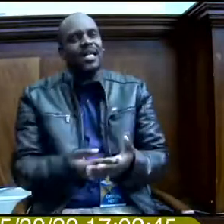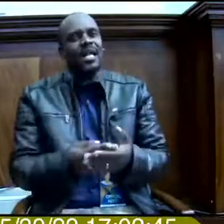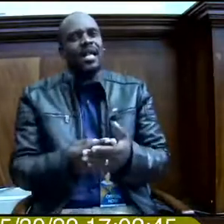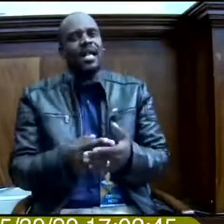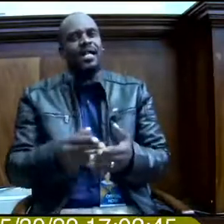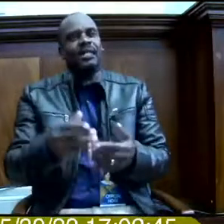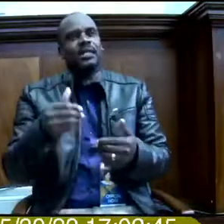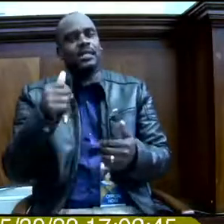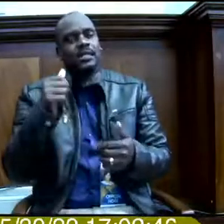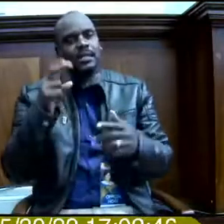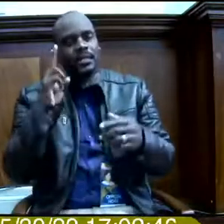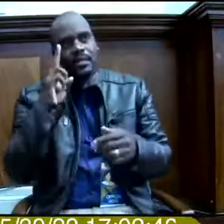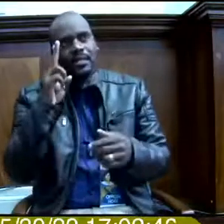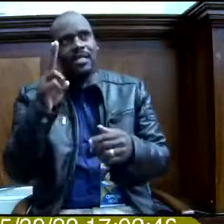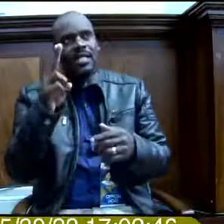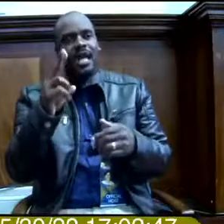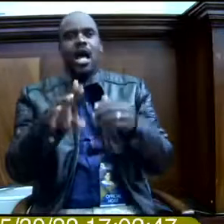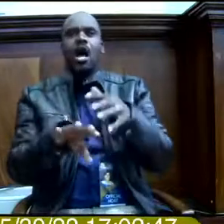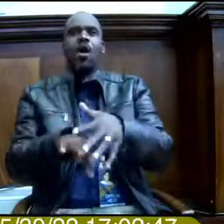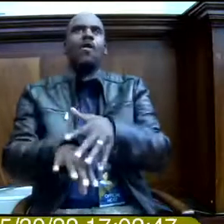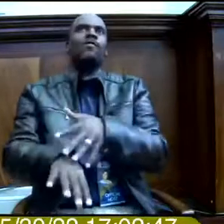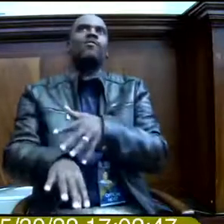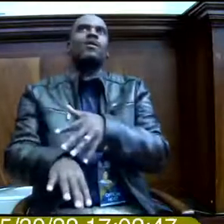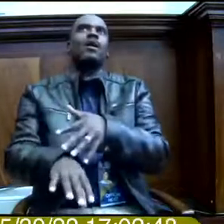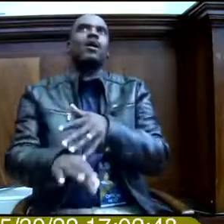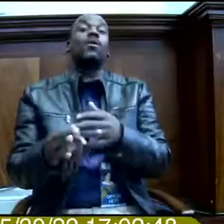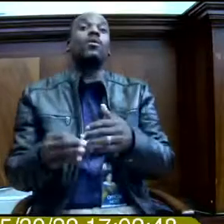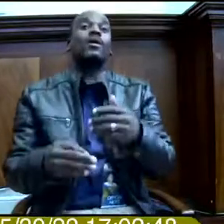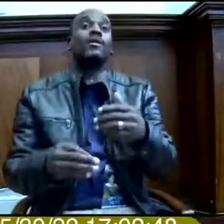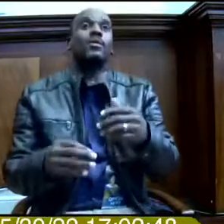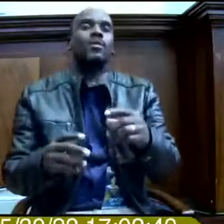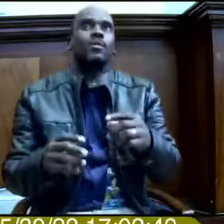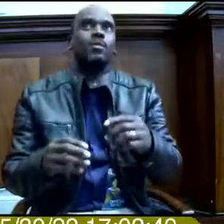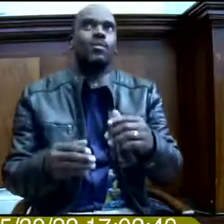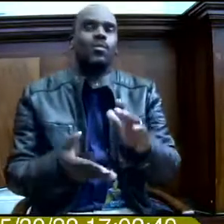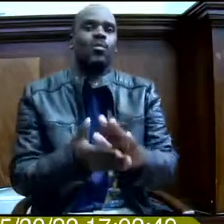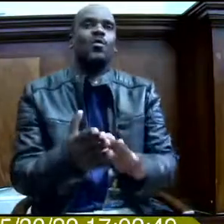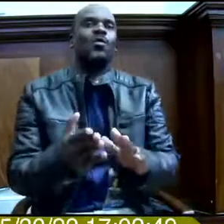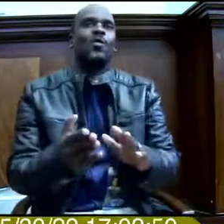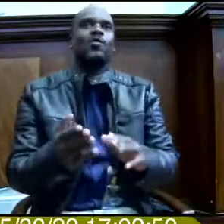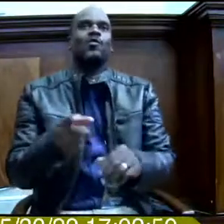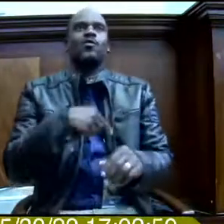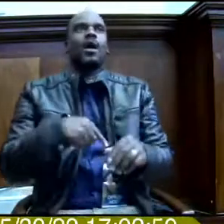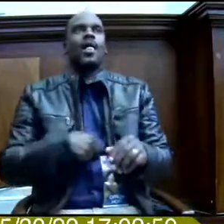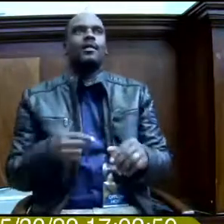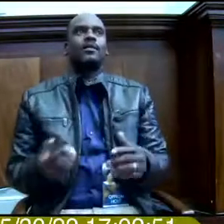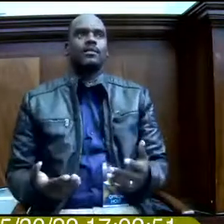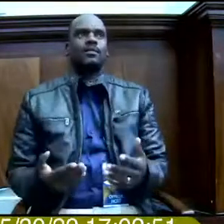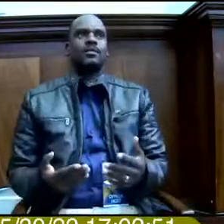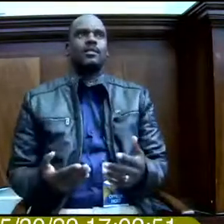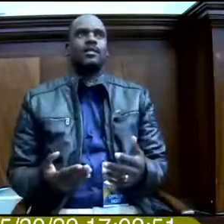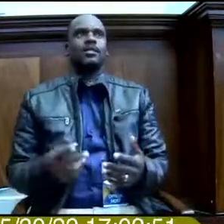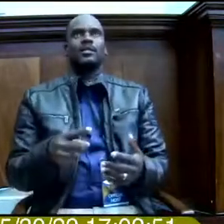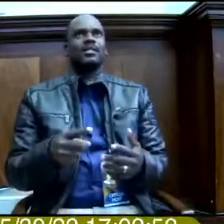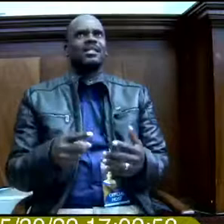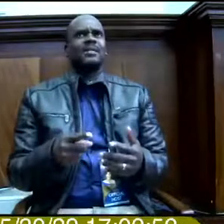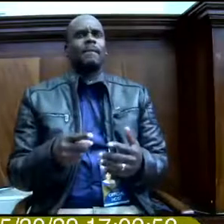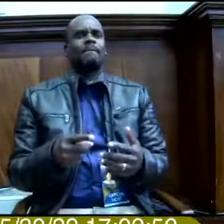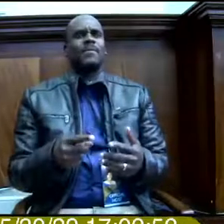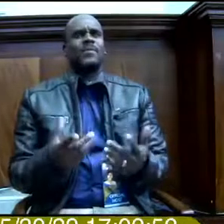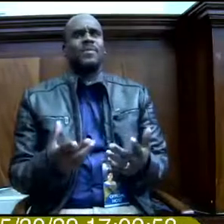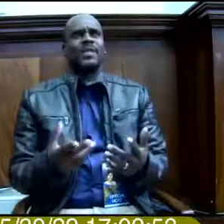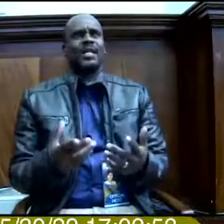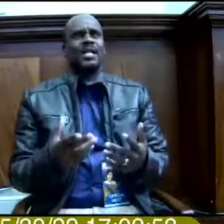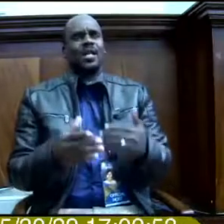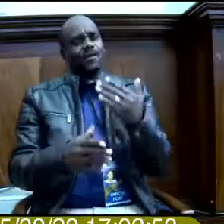take us we all want to better our province we all want to better the the the the the conditions of